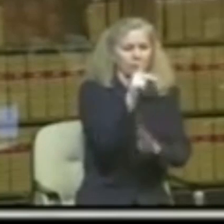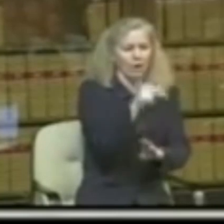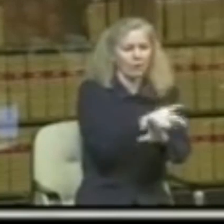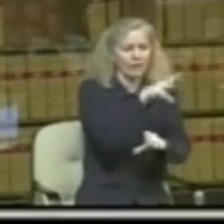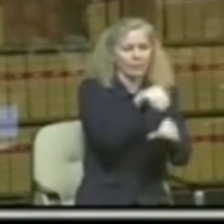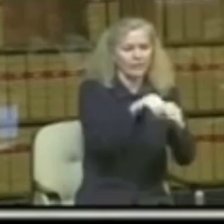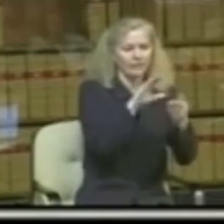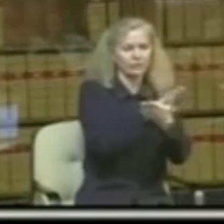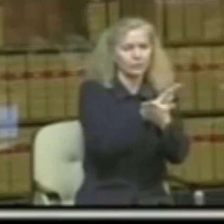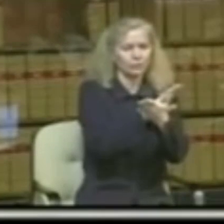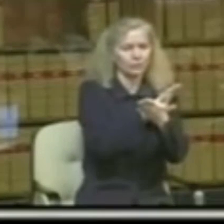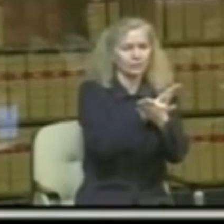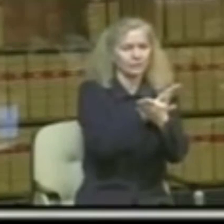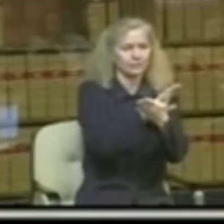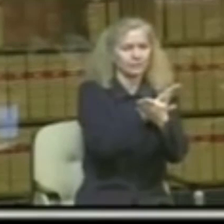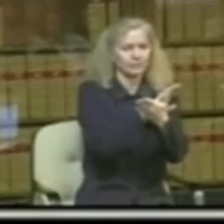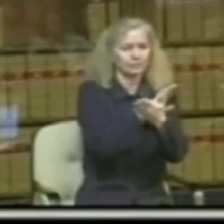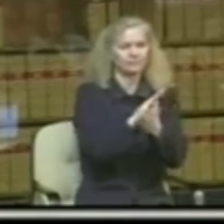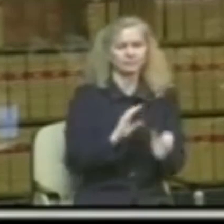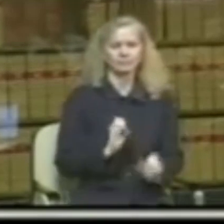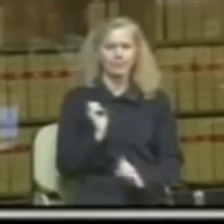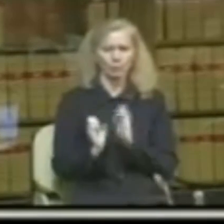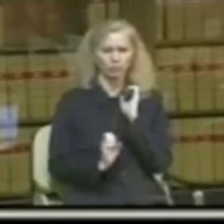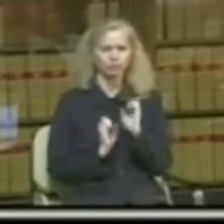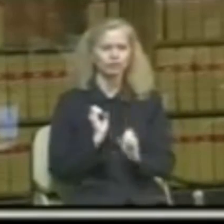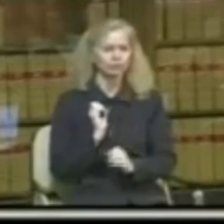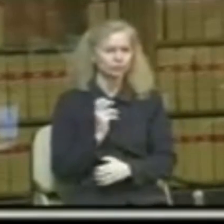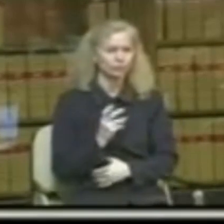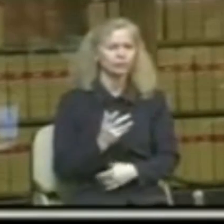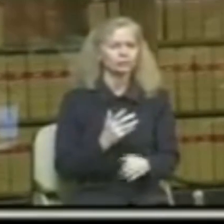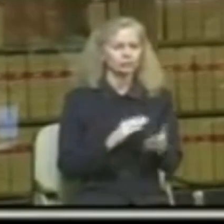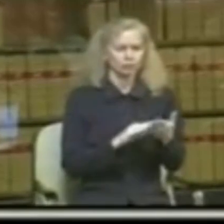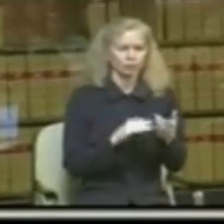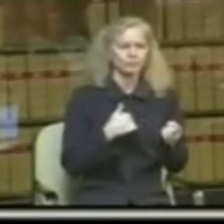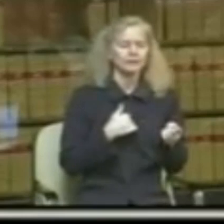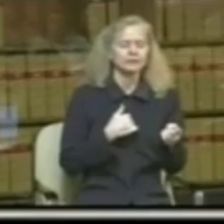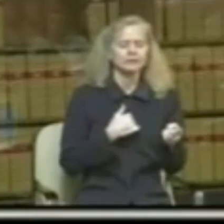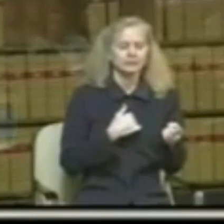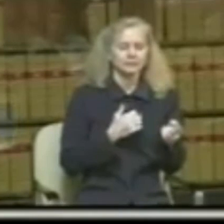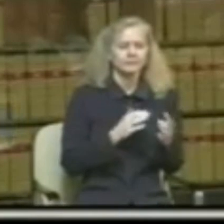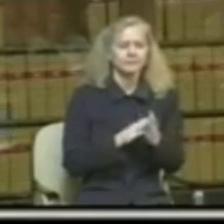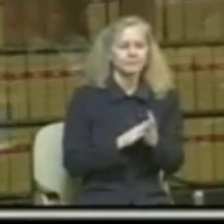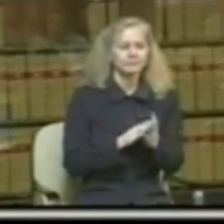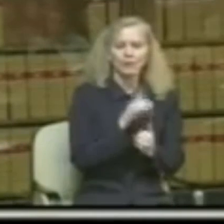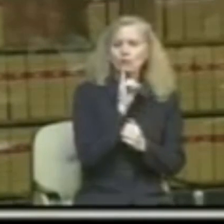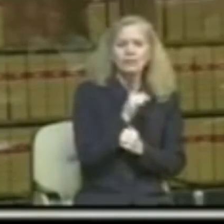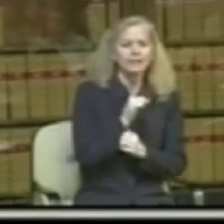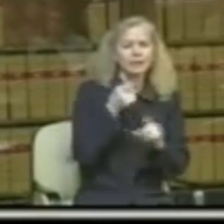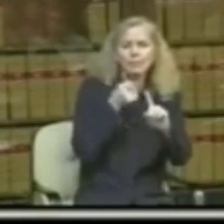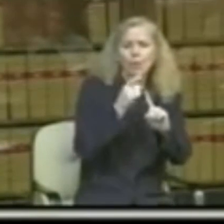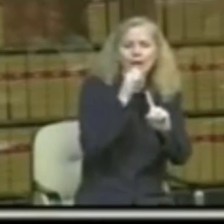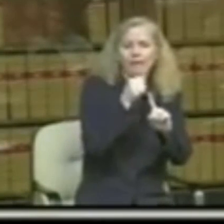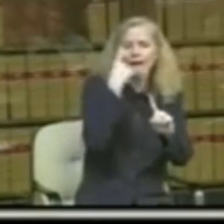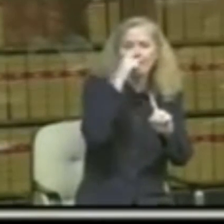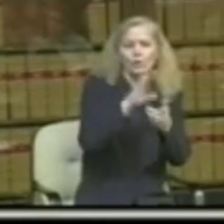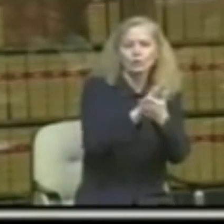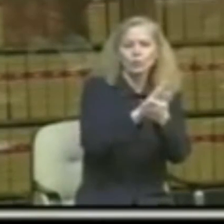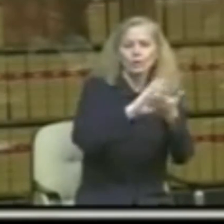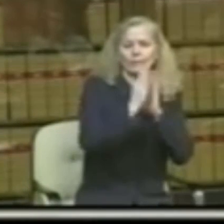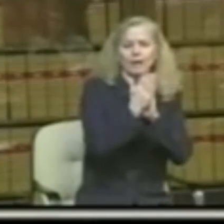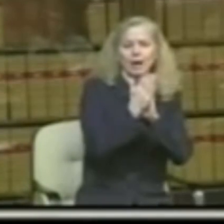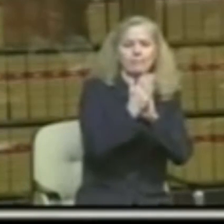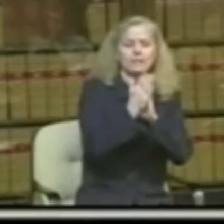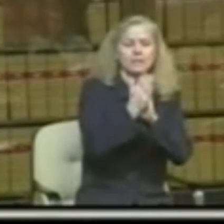it's certainly, damn it, excuse me, it's certainly not to make school more tedious.